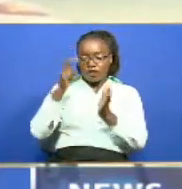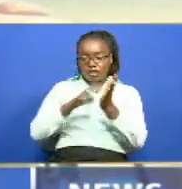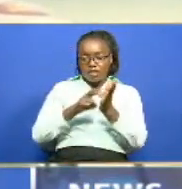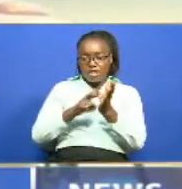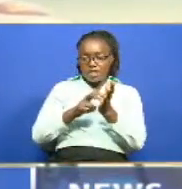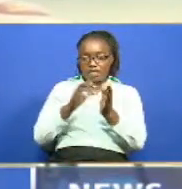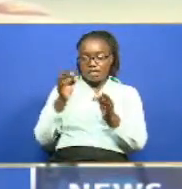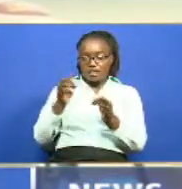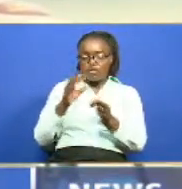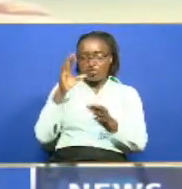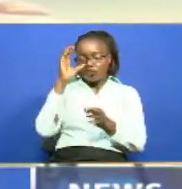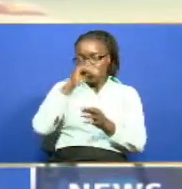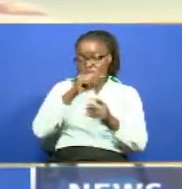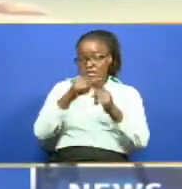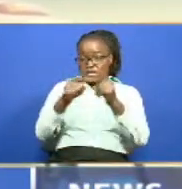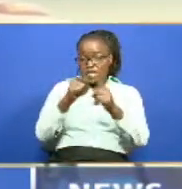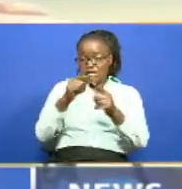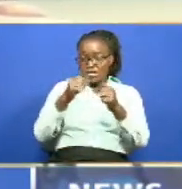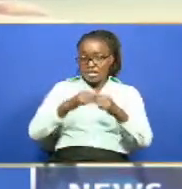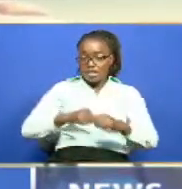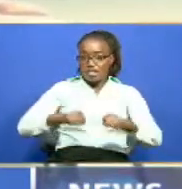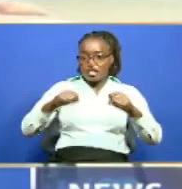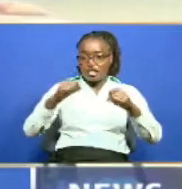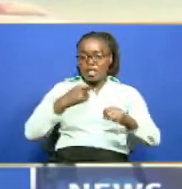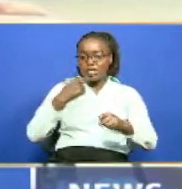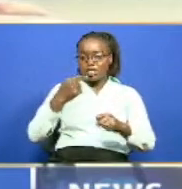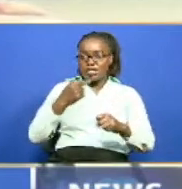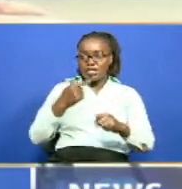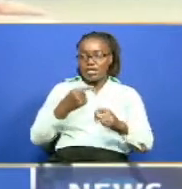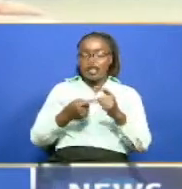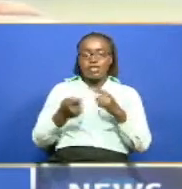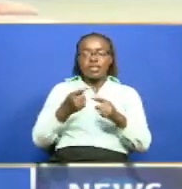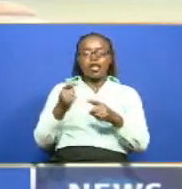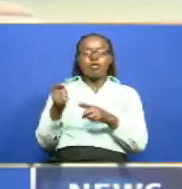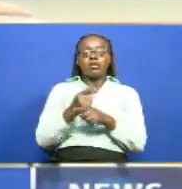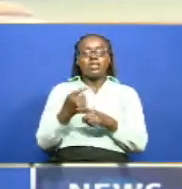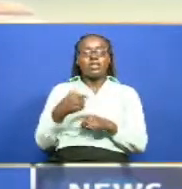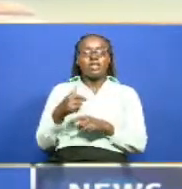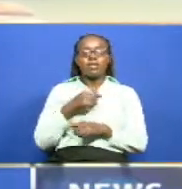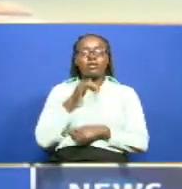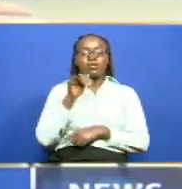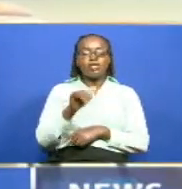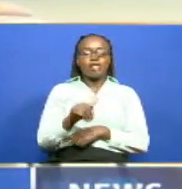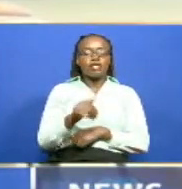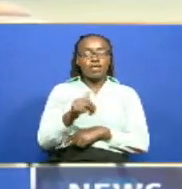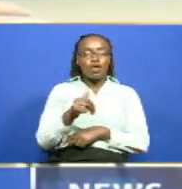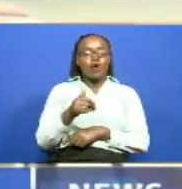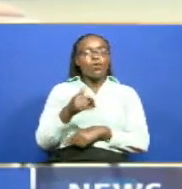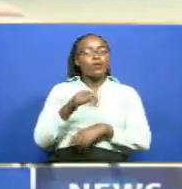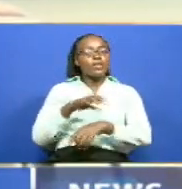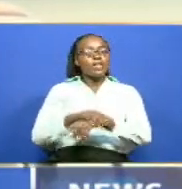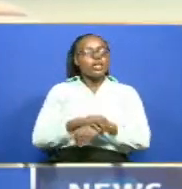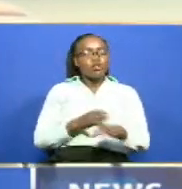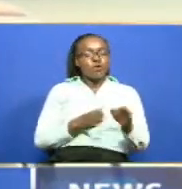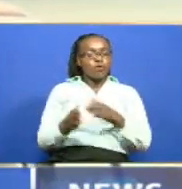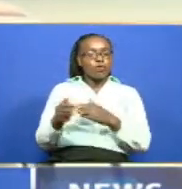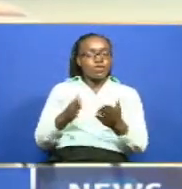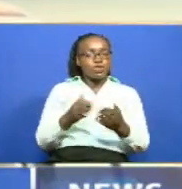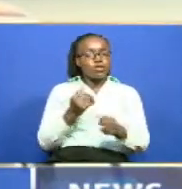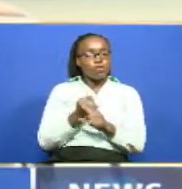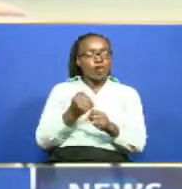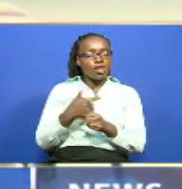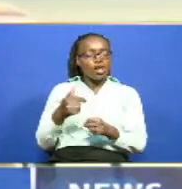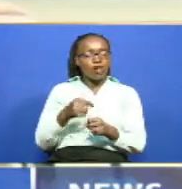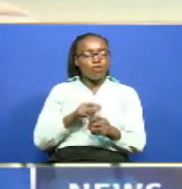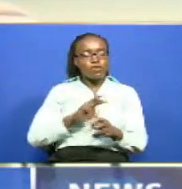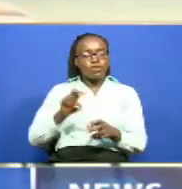don't meet the standards, as the chair said, they should come and train us so that at least tupate hiyo nafasi. Hii kazi yetu isiende mahali